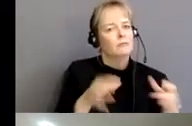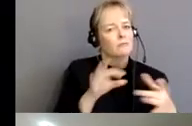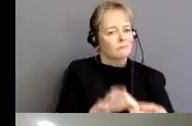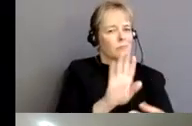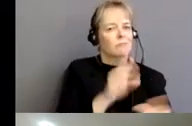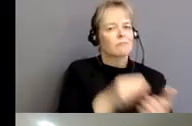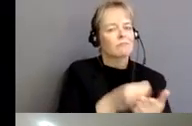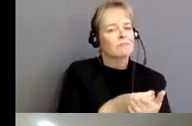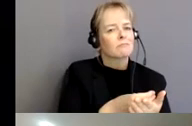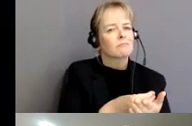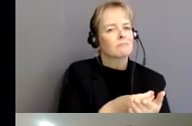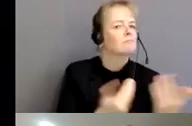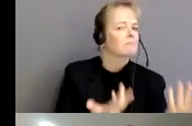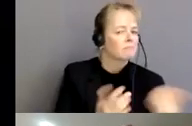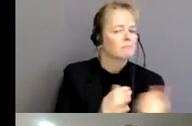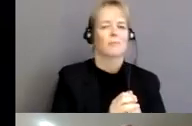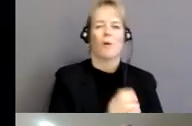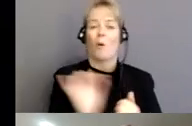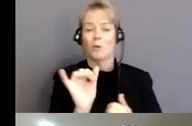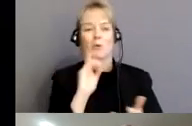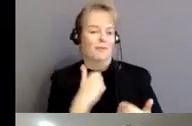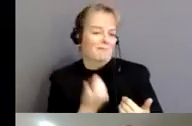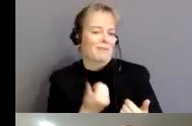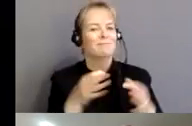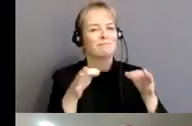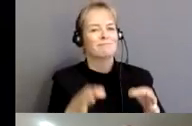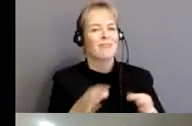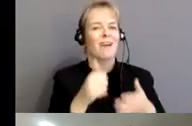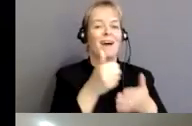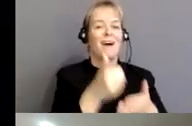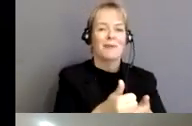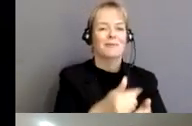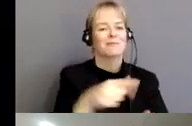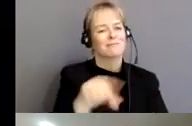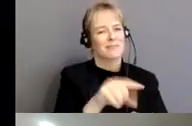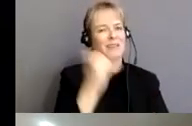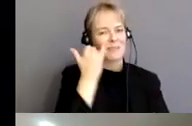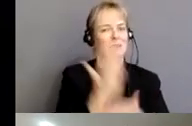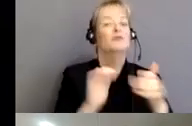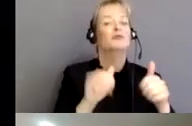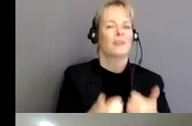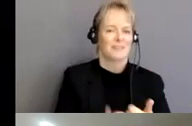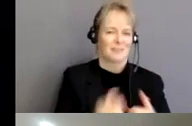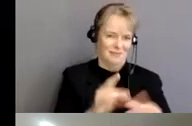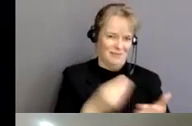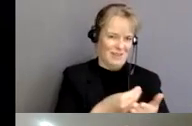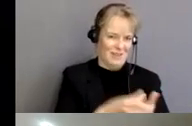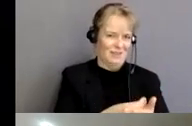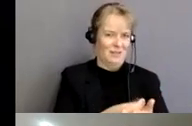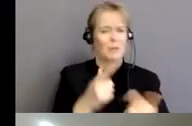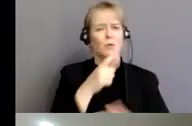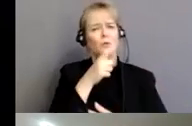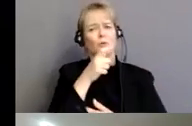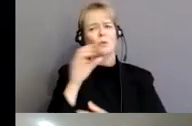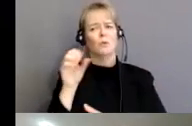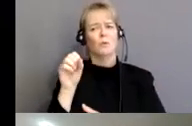help with any financial challenges. So one of the things I always like to start off with is really, who is the OSC and